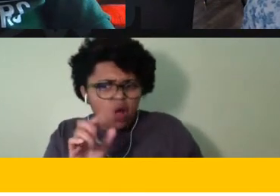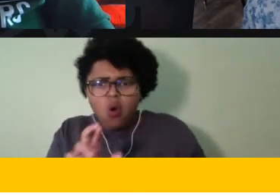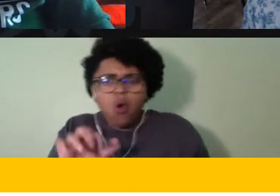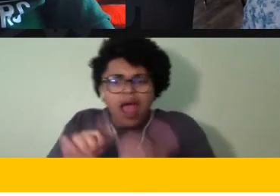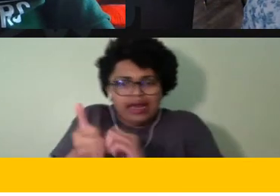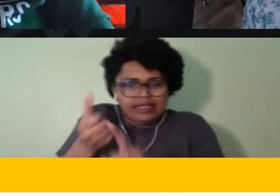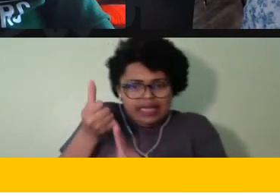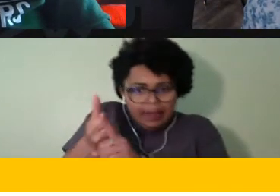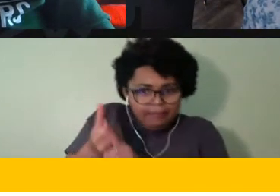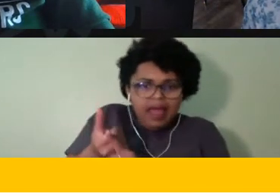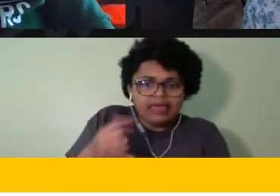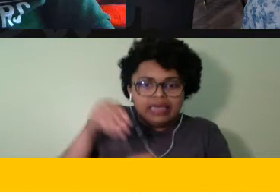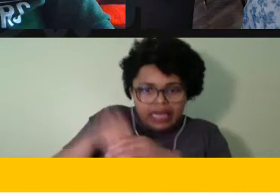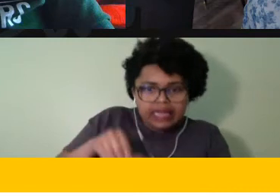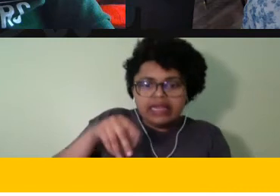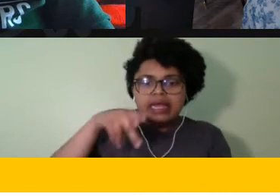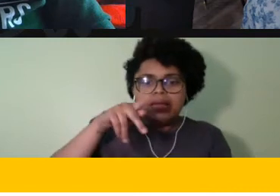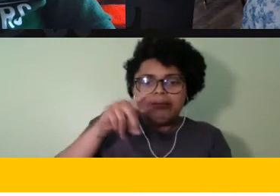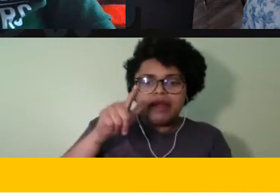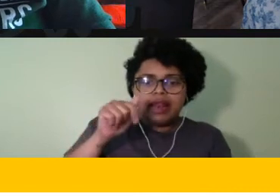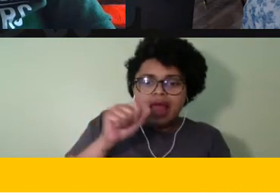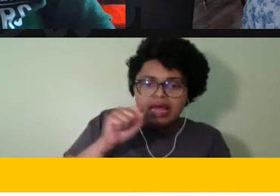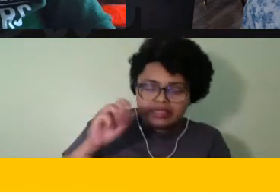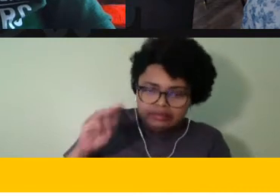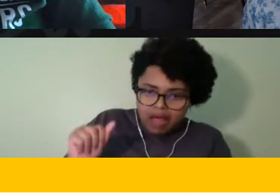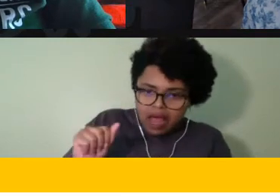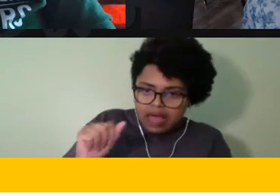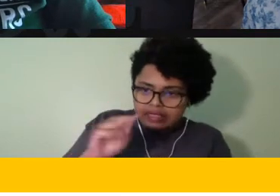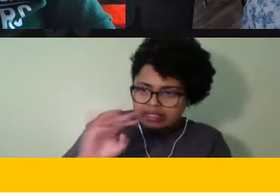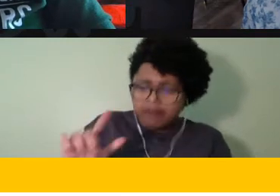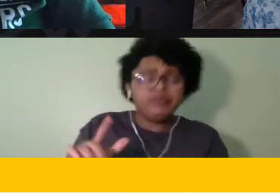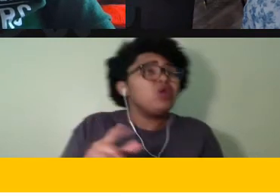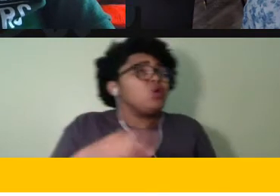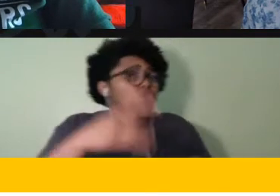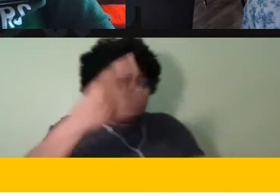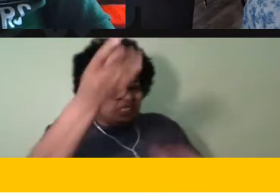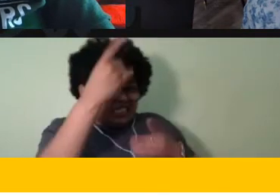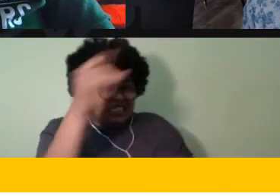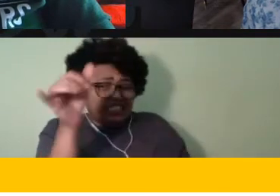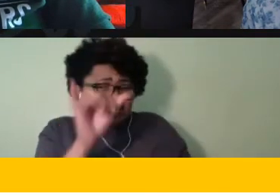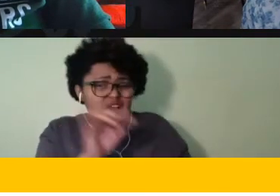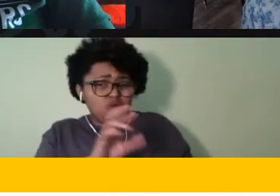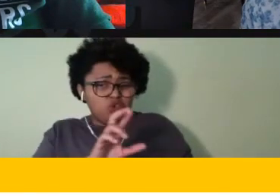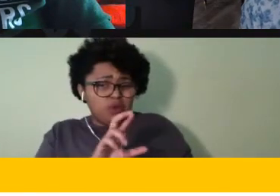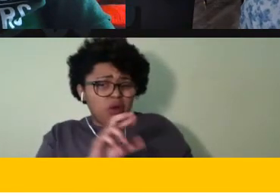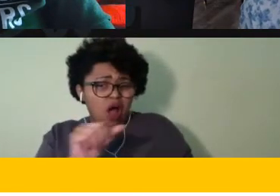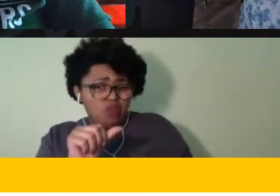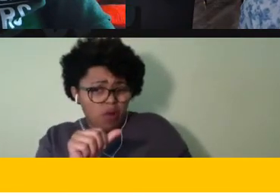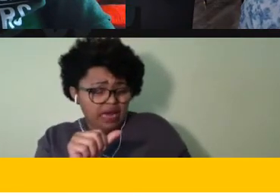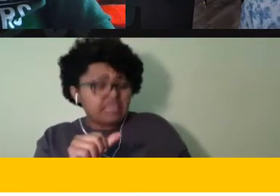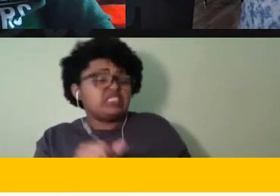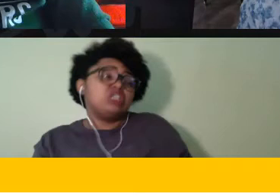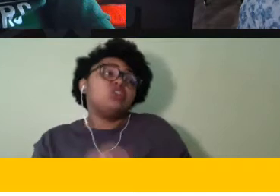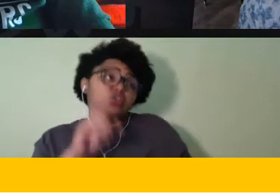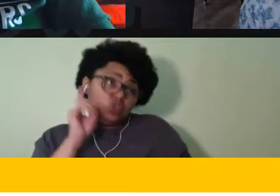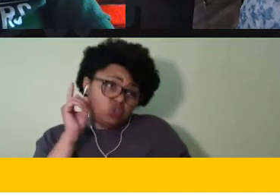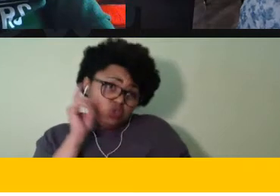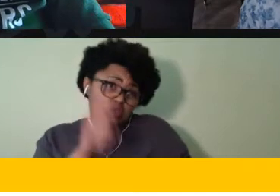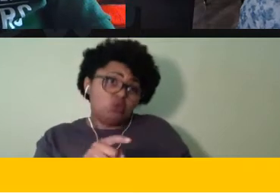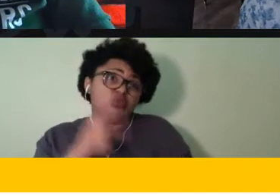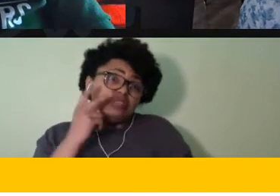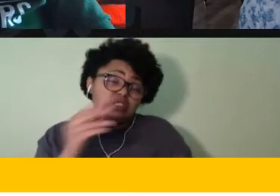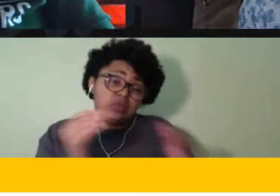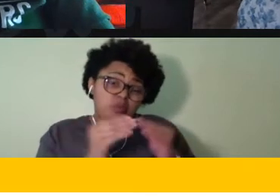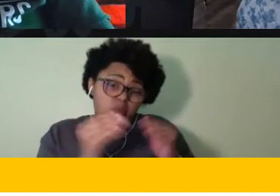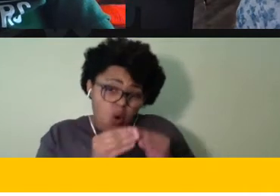questions. So for diseases like rheumatoid arthritis and IBD, you do see more plasma cells in